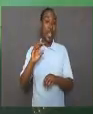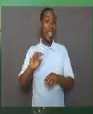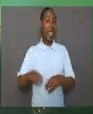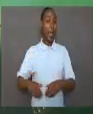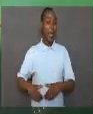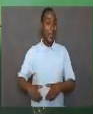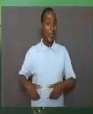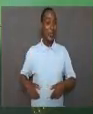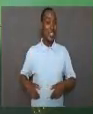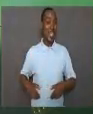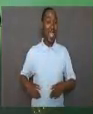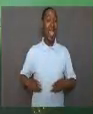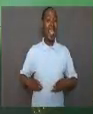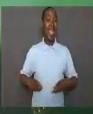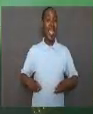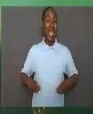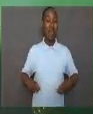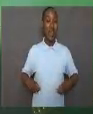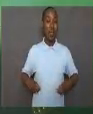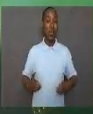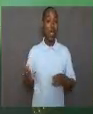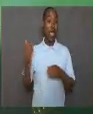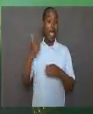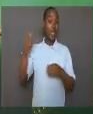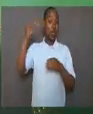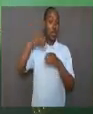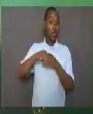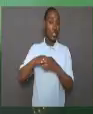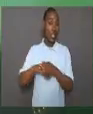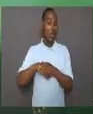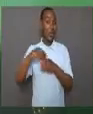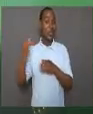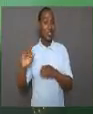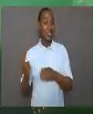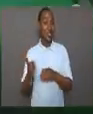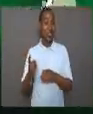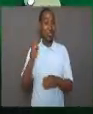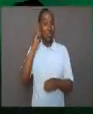and the diaphragm when breathing in and breathing out.